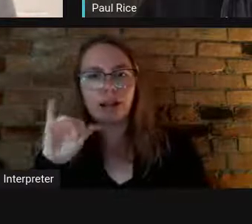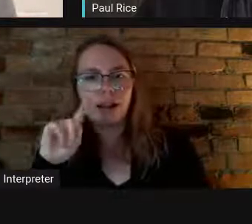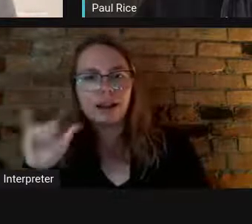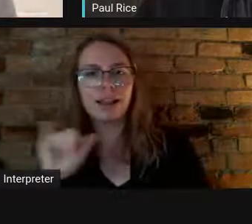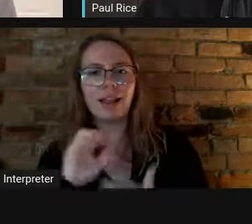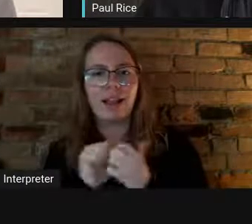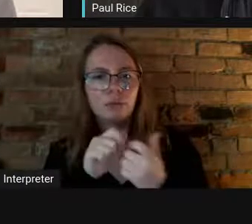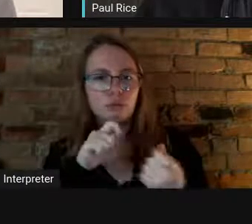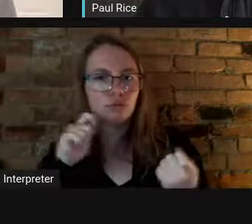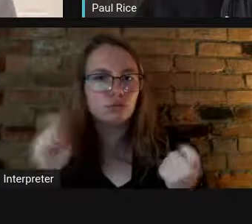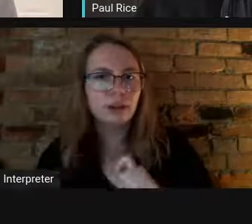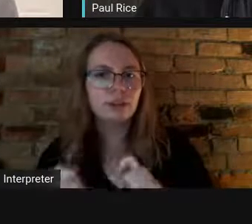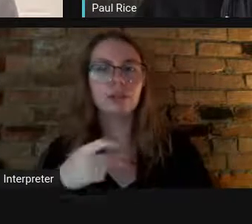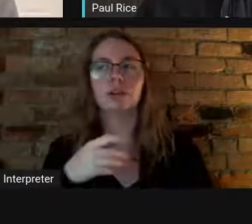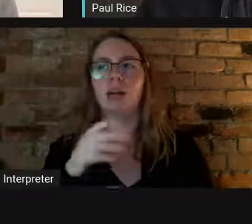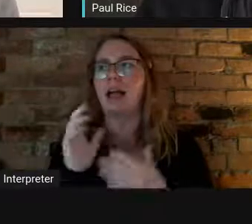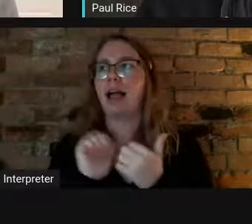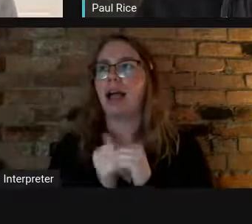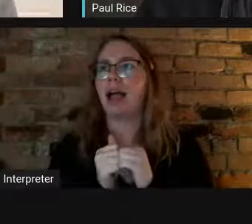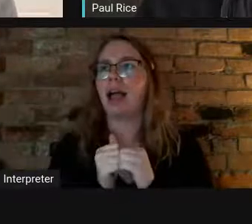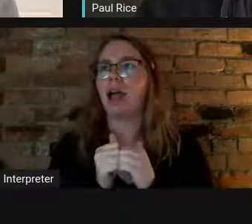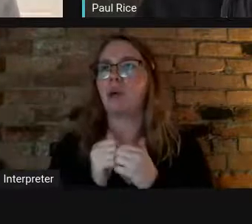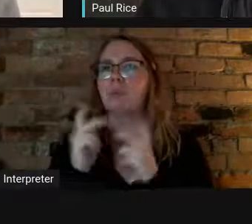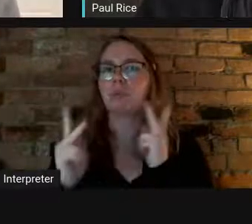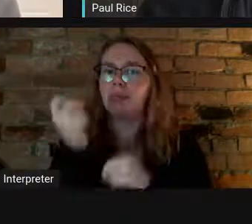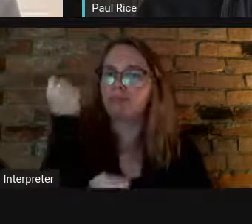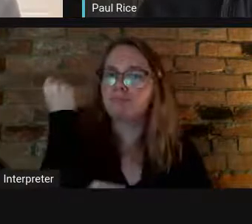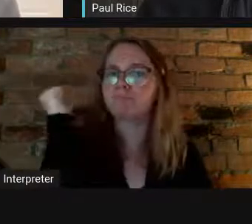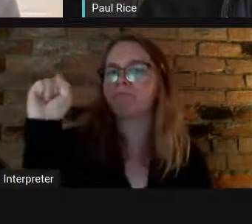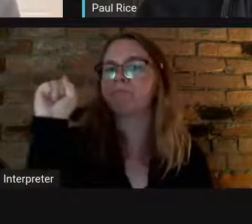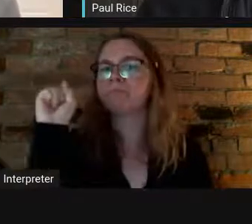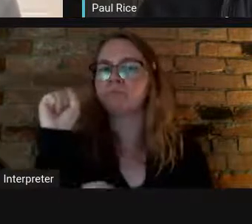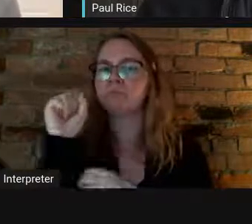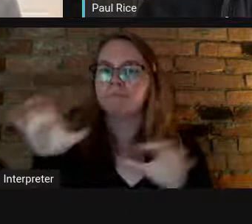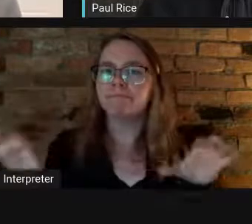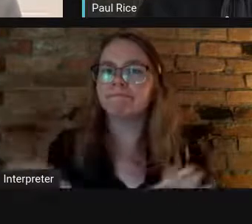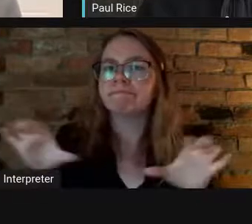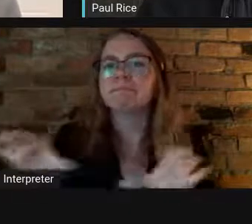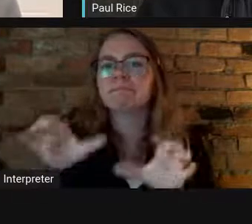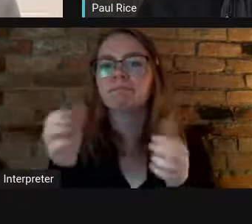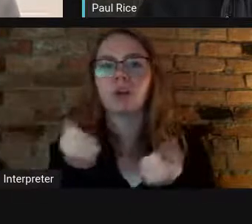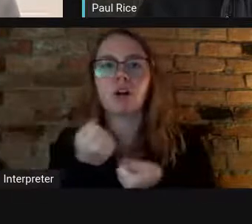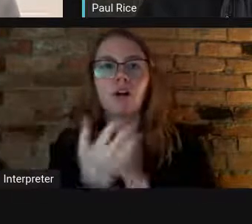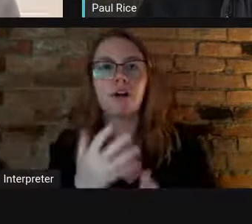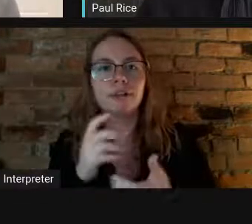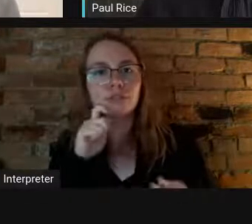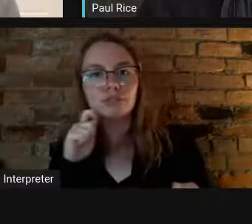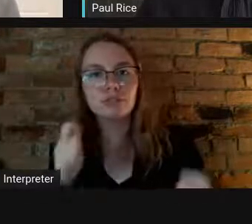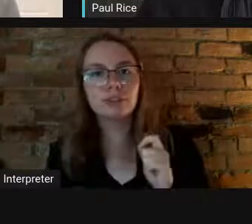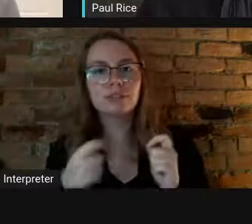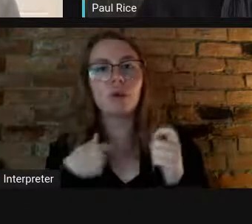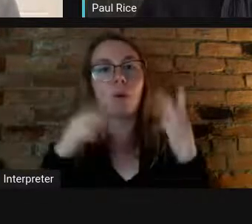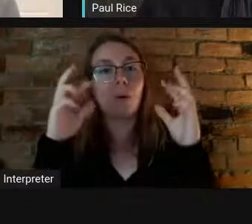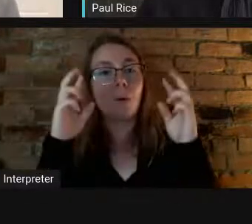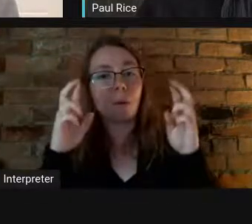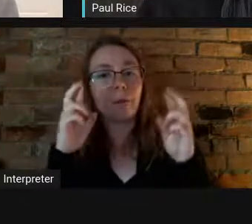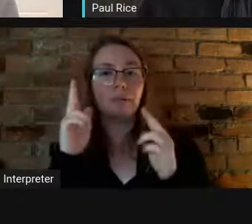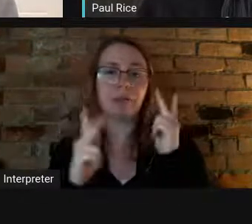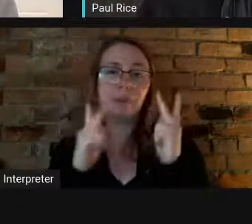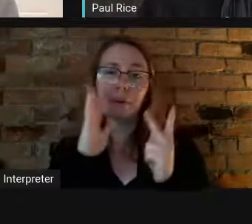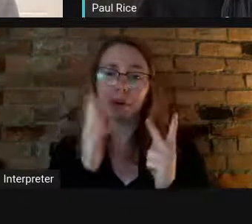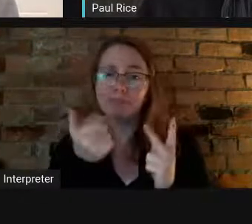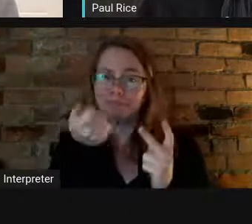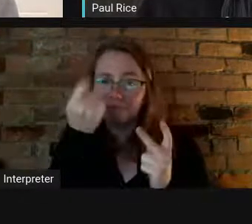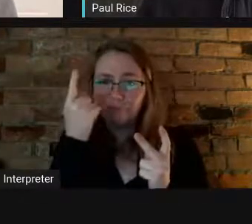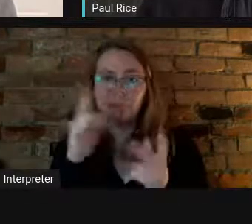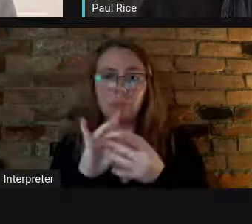energy of activism and use that to harness change. And I think hopefully people will get that message from the film.